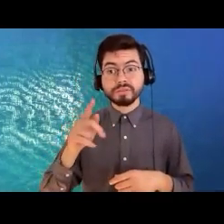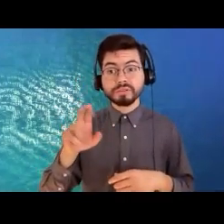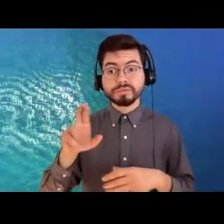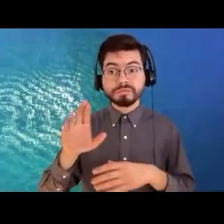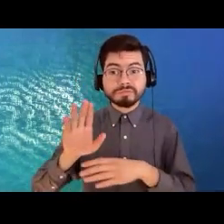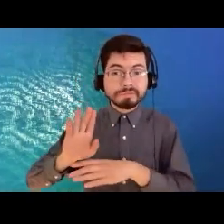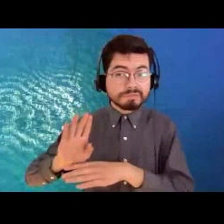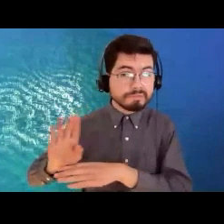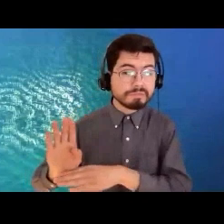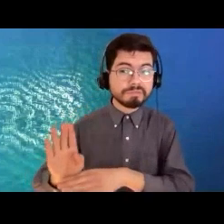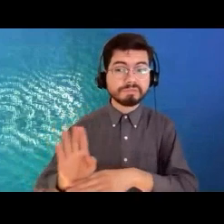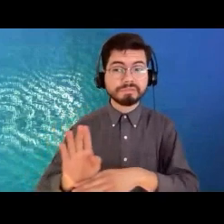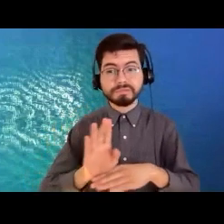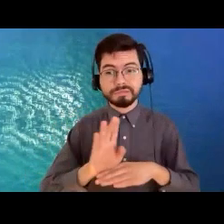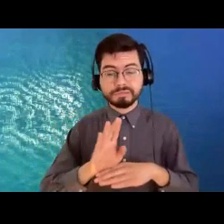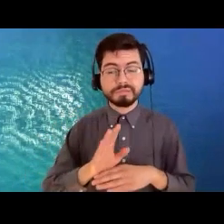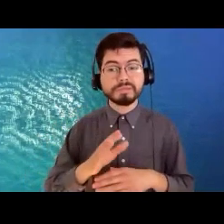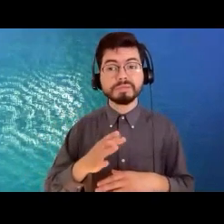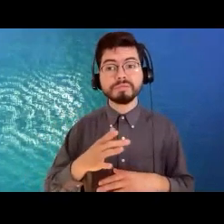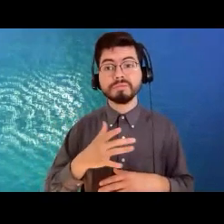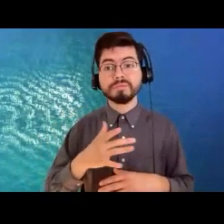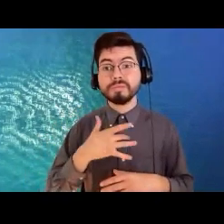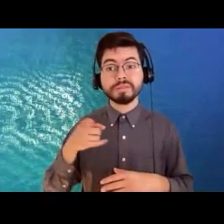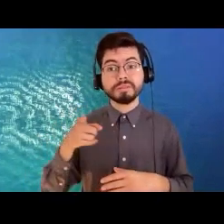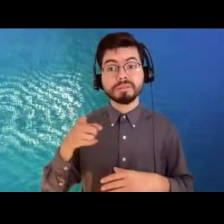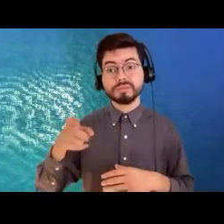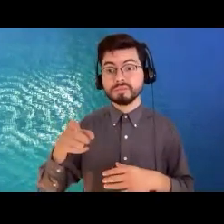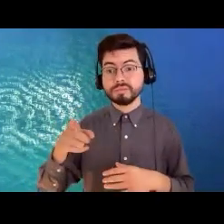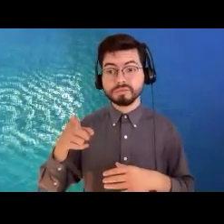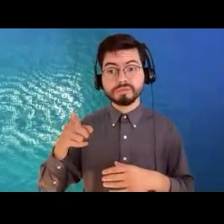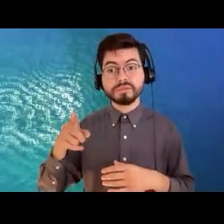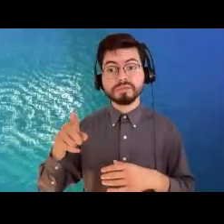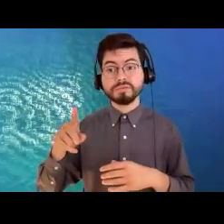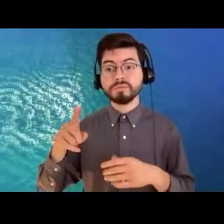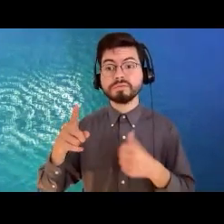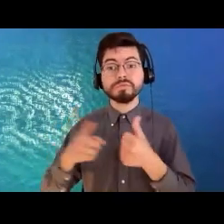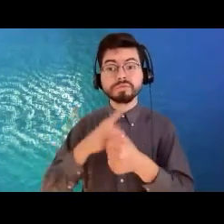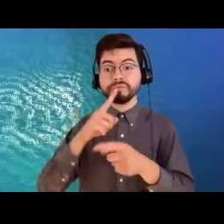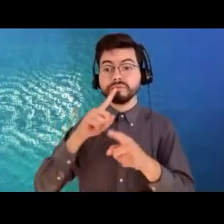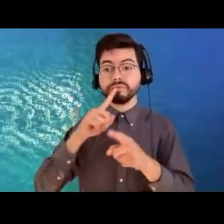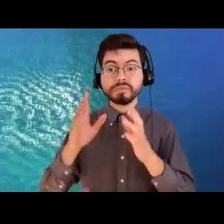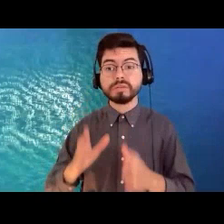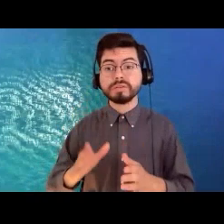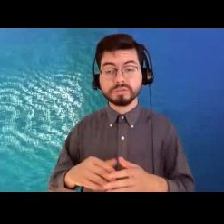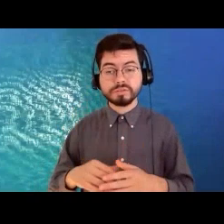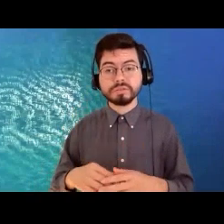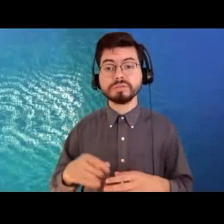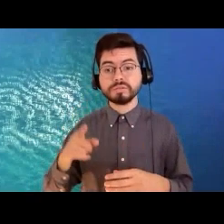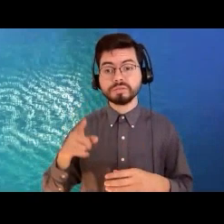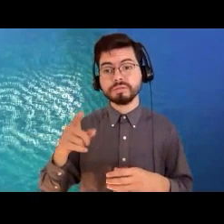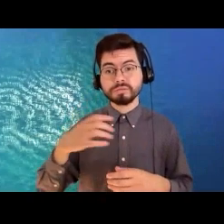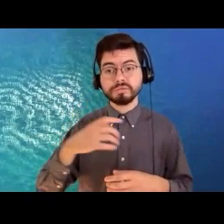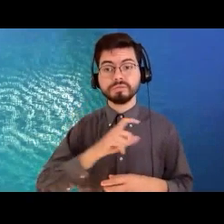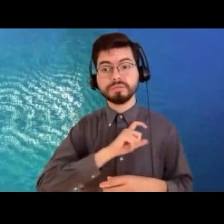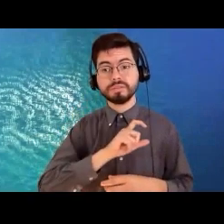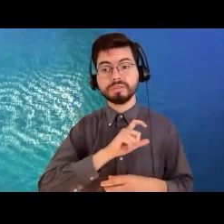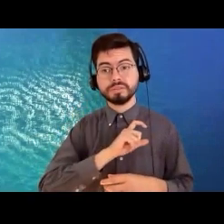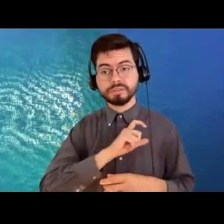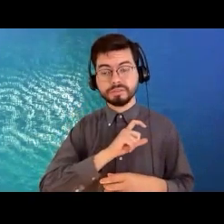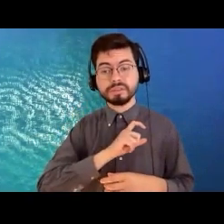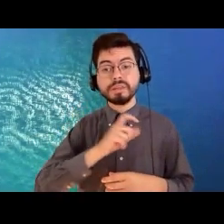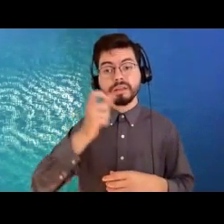there. And those folks may often be first responders while we move resources that way. So that's a challenging area of the park, but